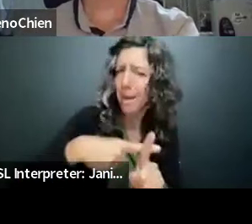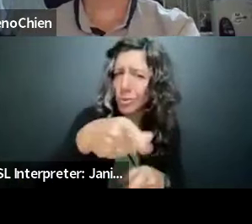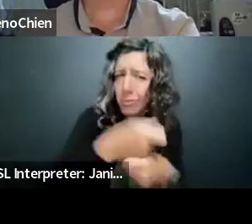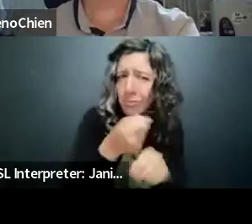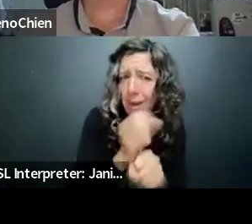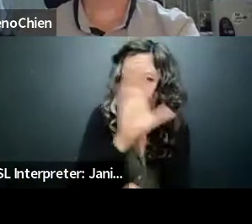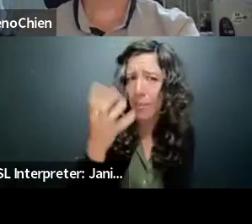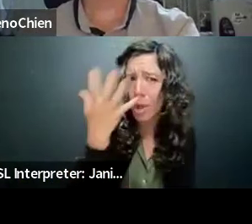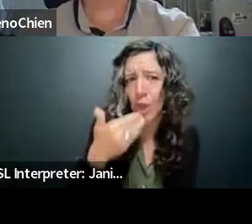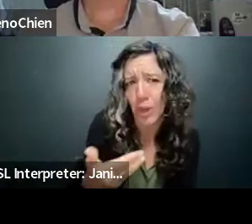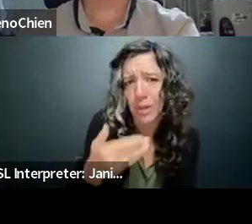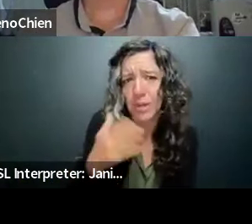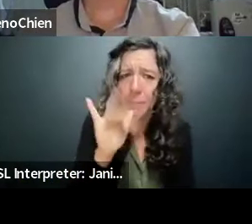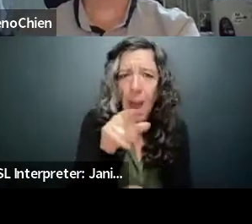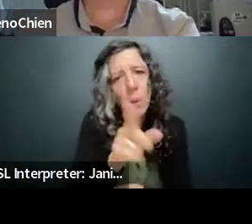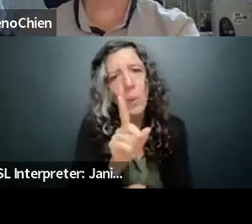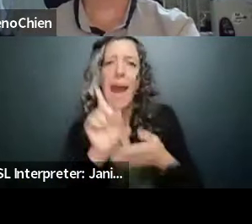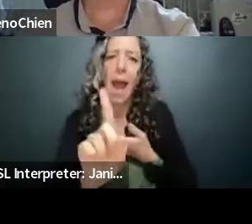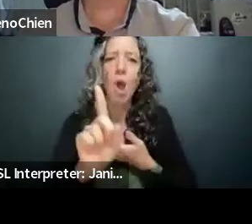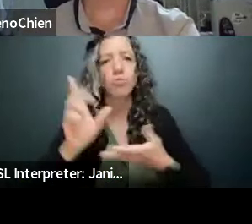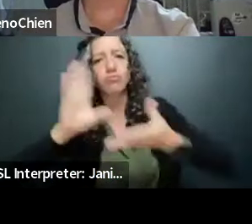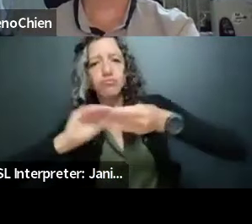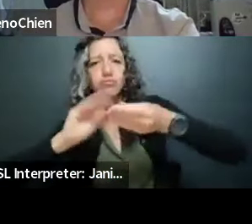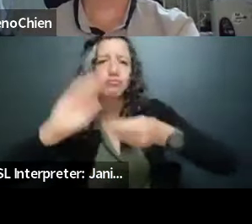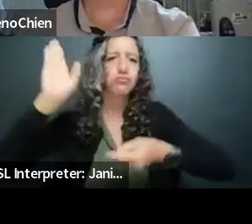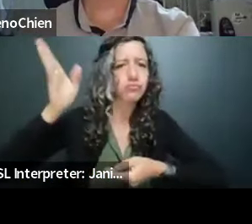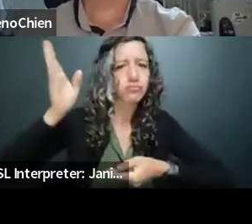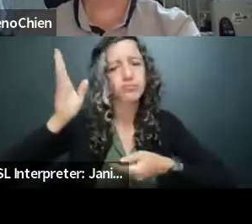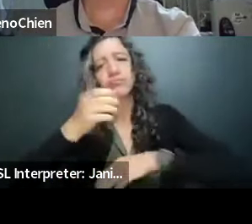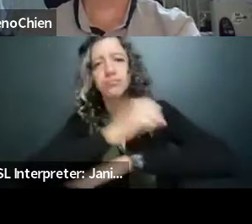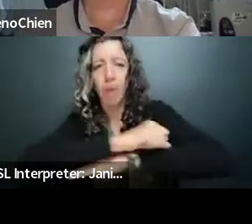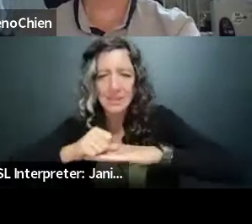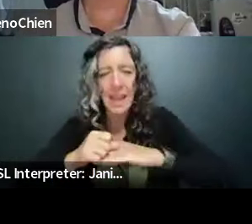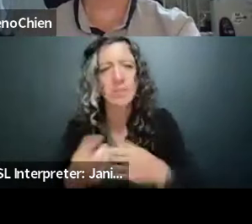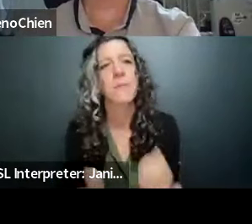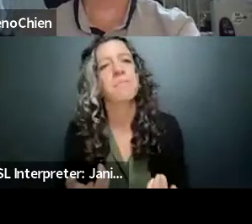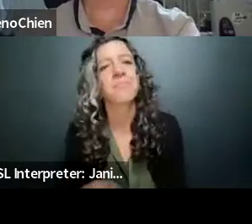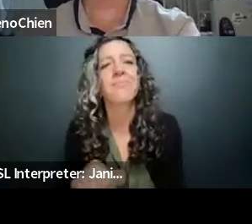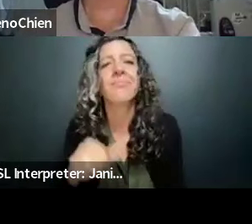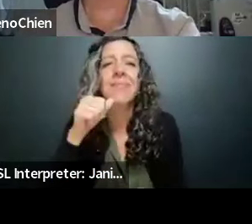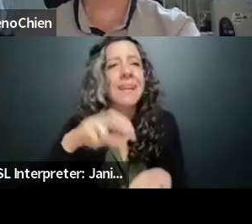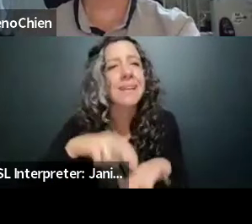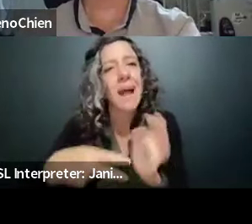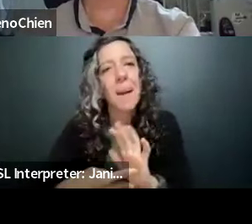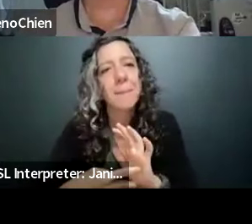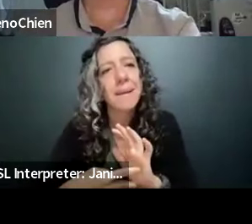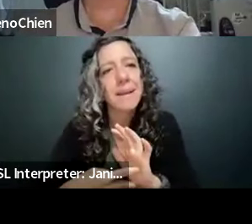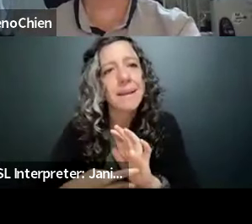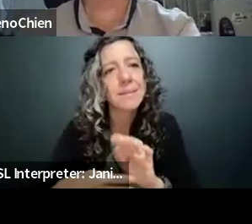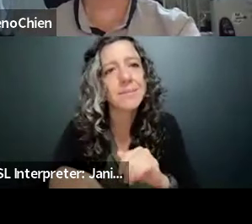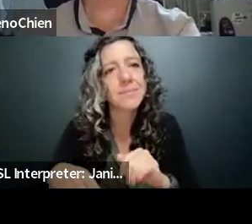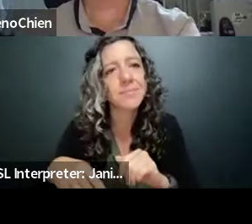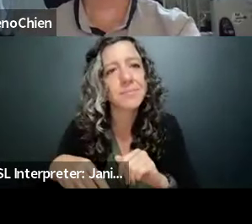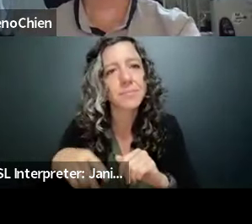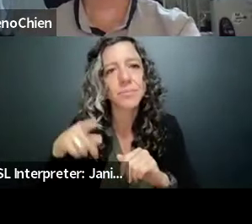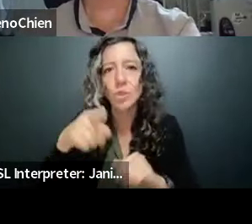So it doesn't mean that you can, you know, work 25% of the time of the regular work for